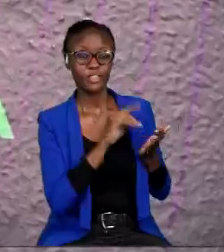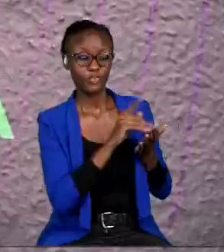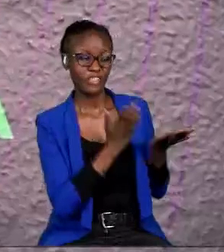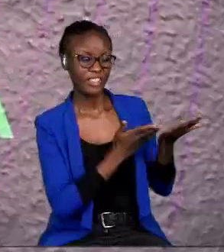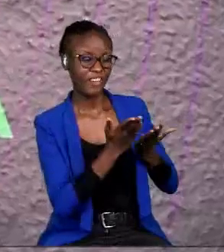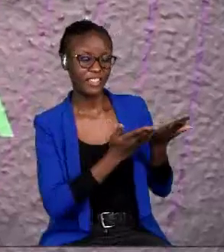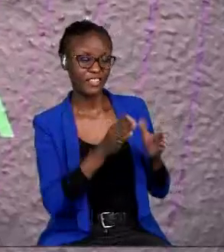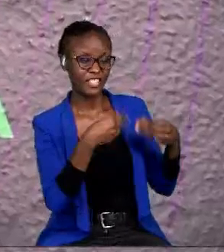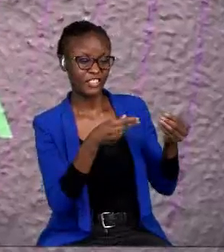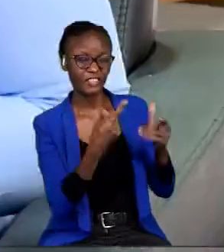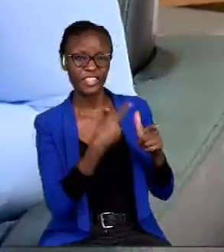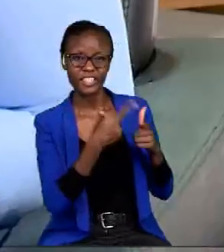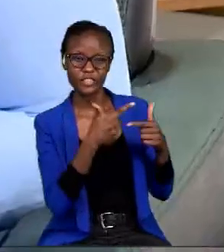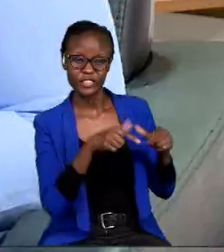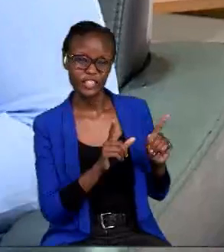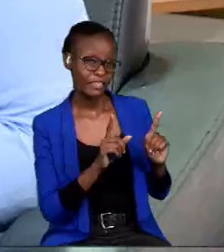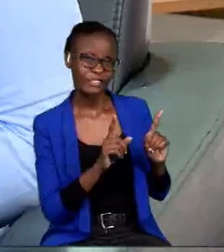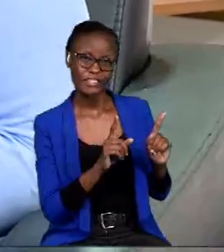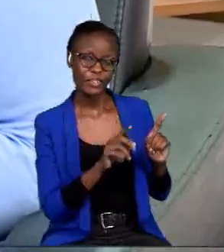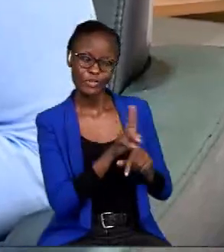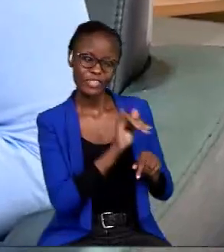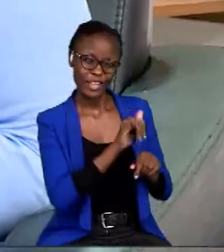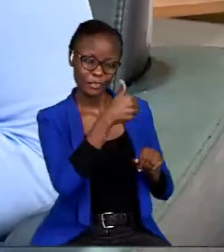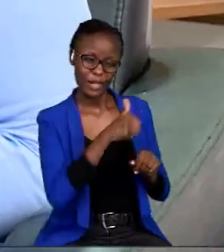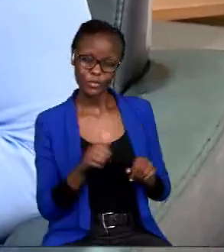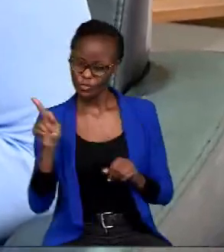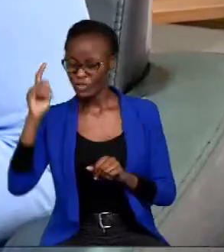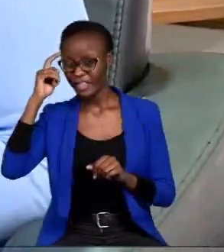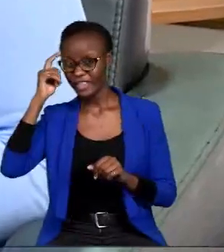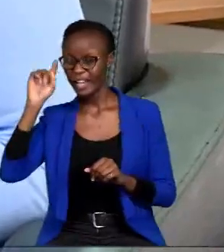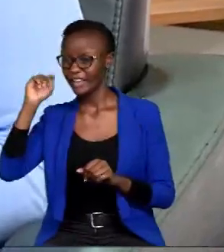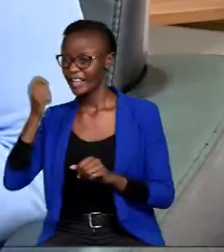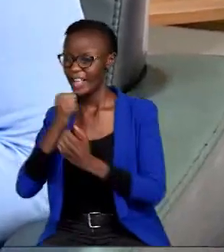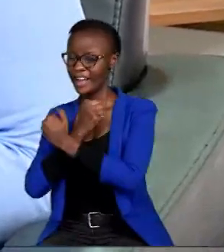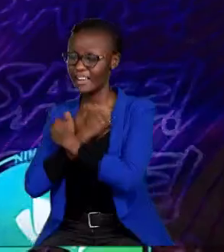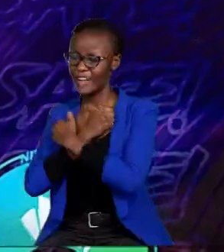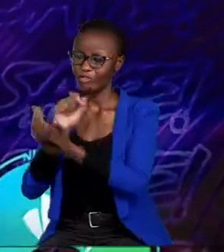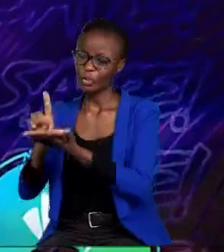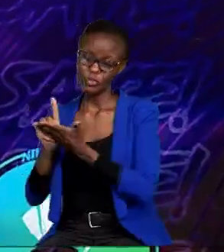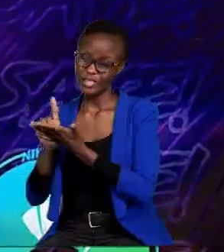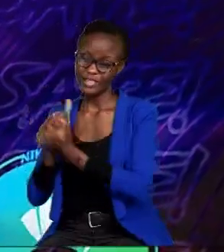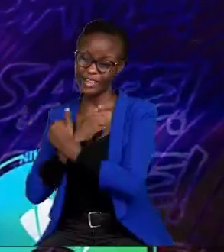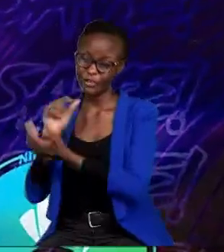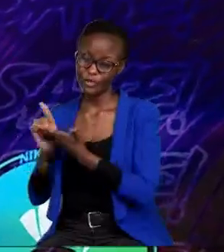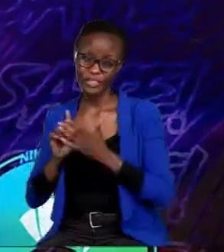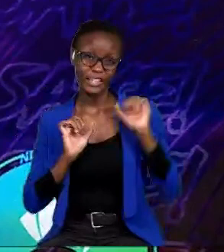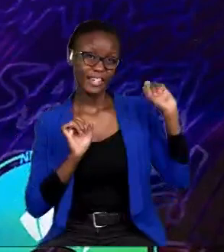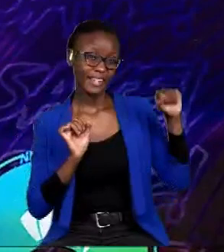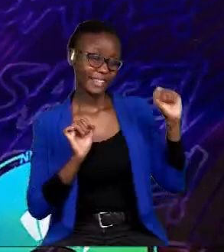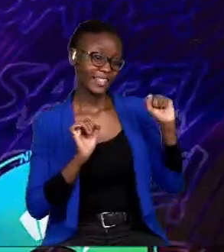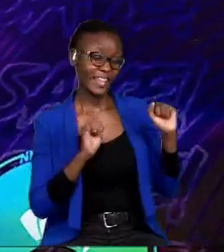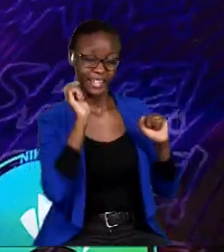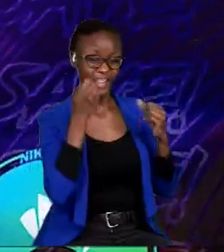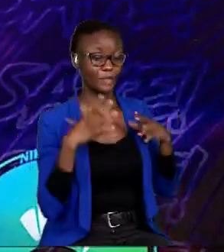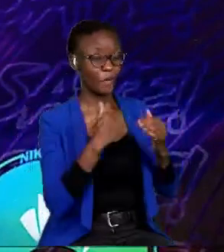service that you're not consuming. Do you think Kenyans' appetite for debt is alarming? It's really alarming, I